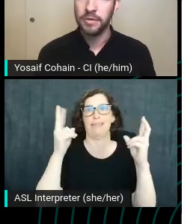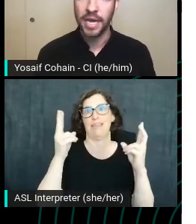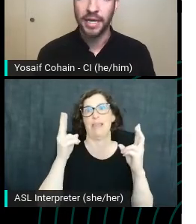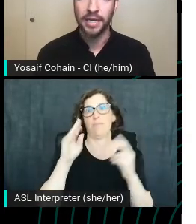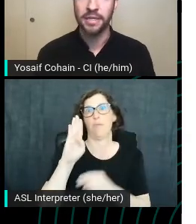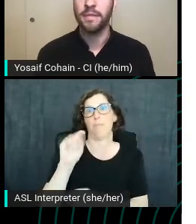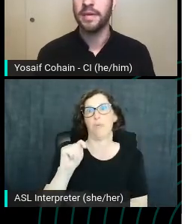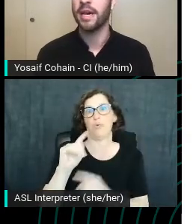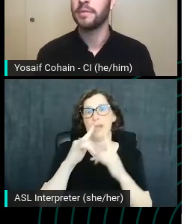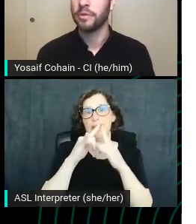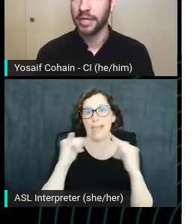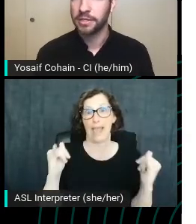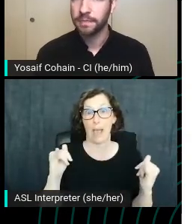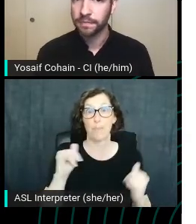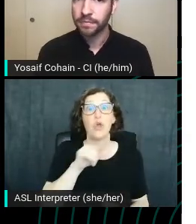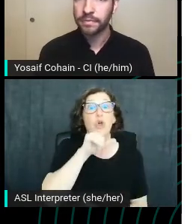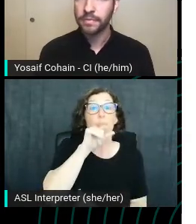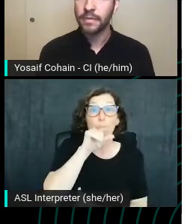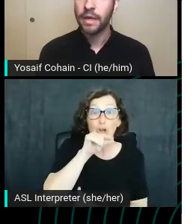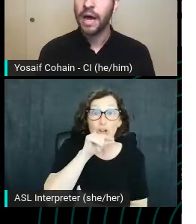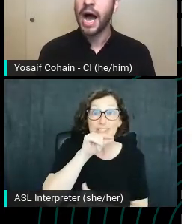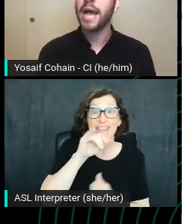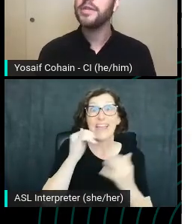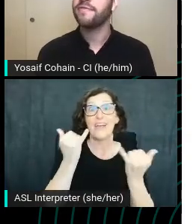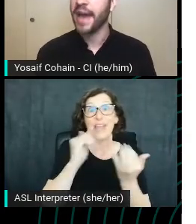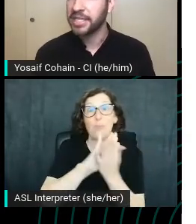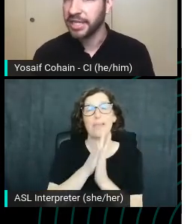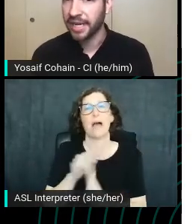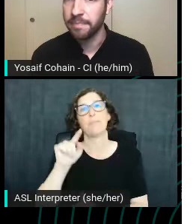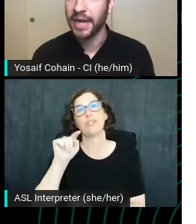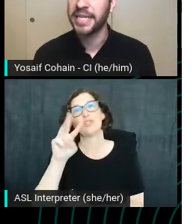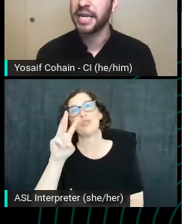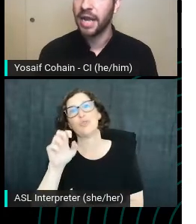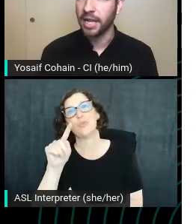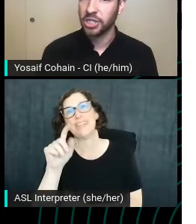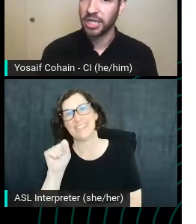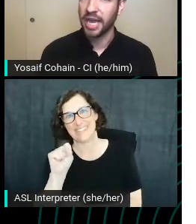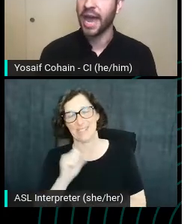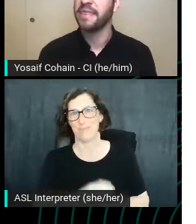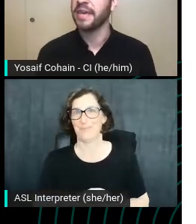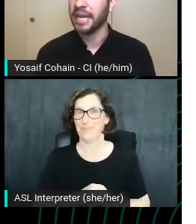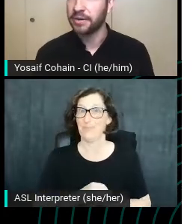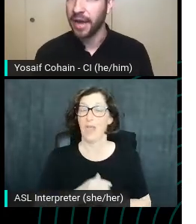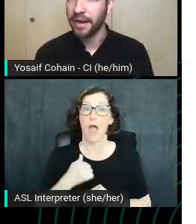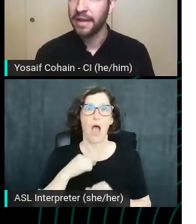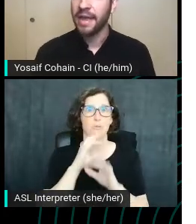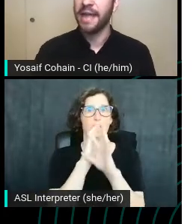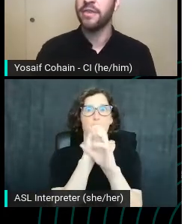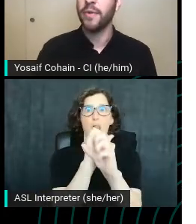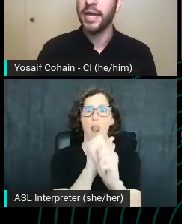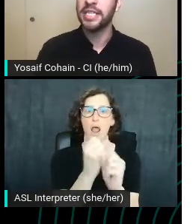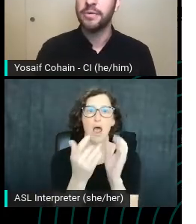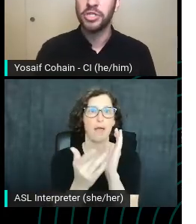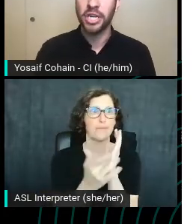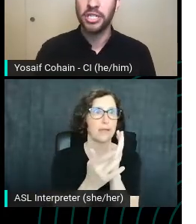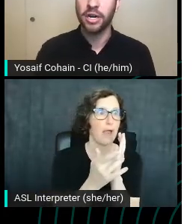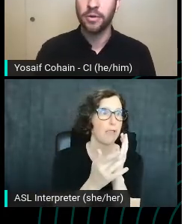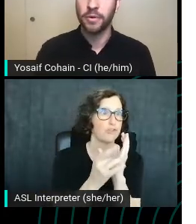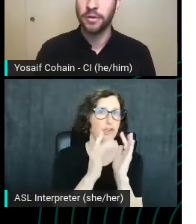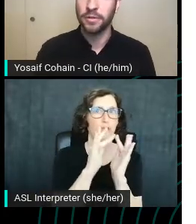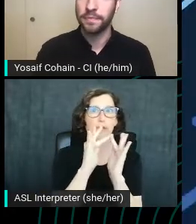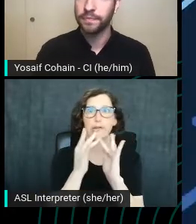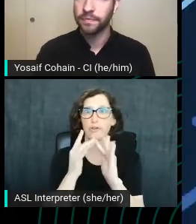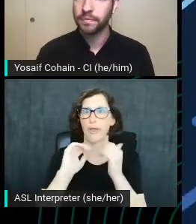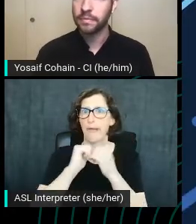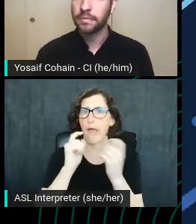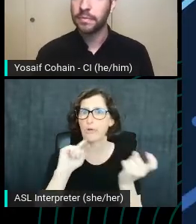sadly mutated to become tweets. I was fascinated by technology and the internet and the ways it was changing our